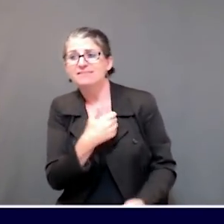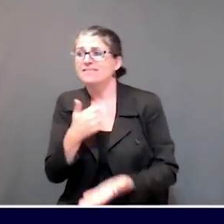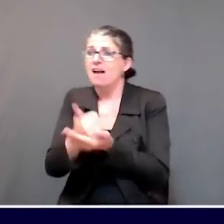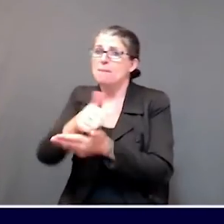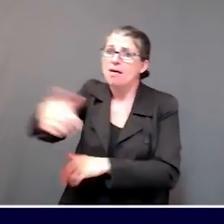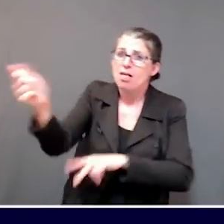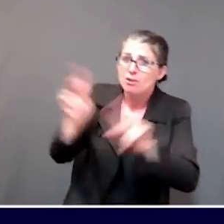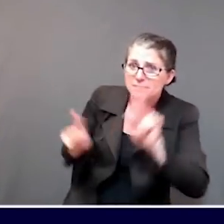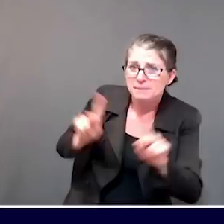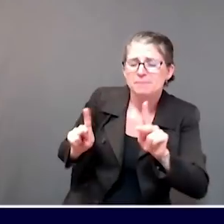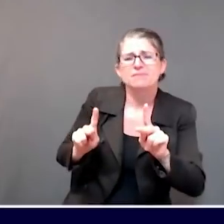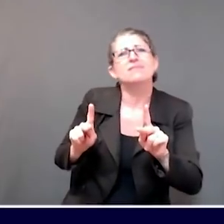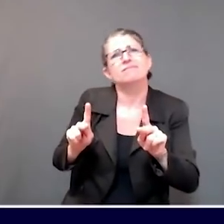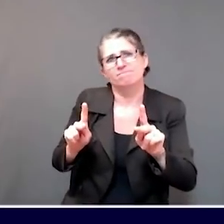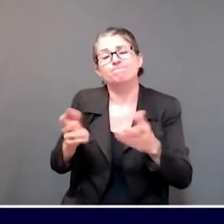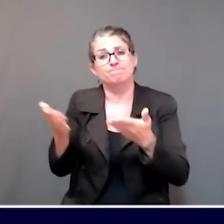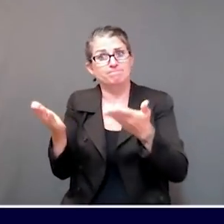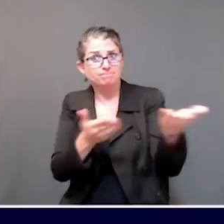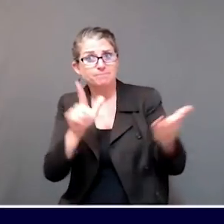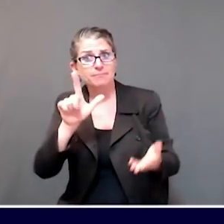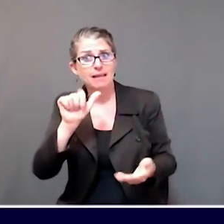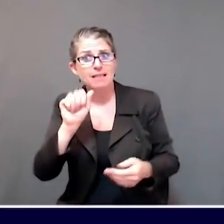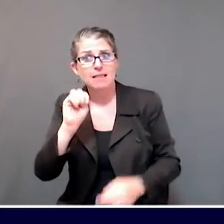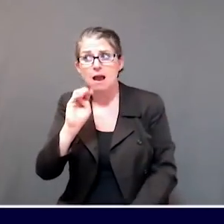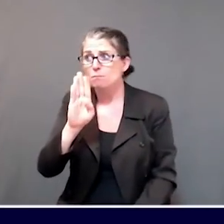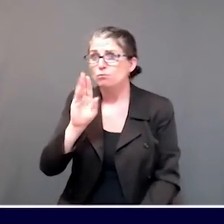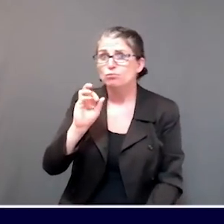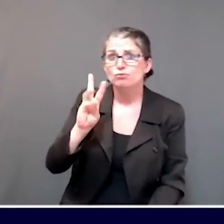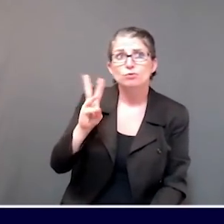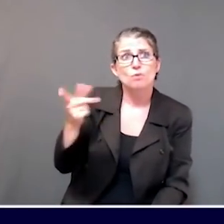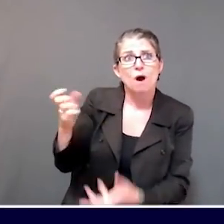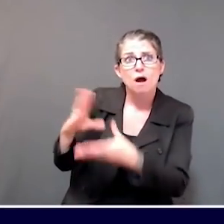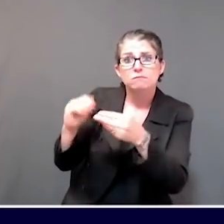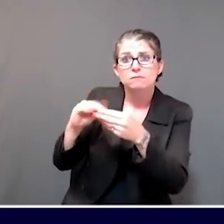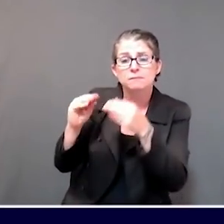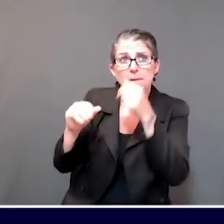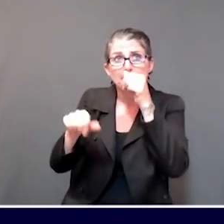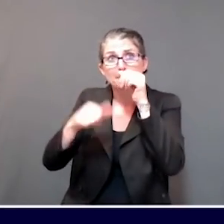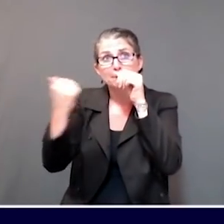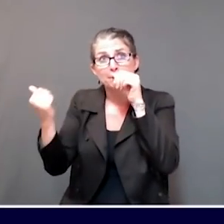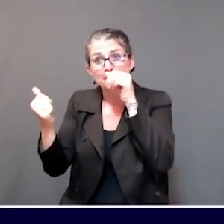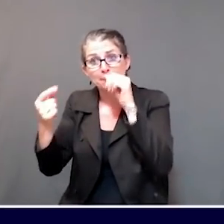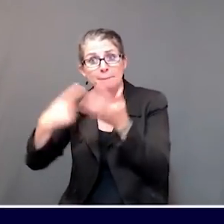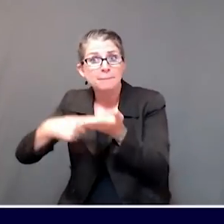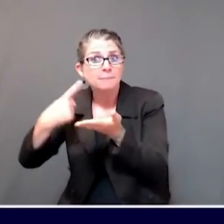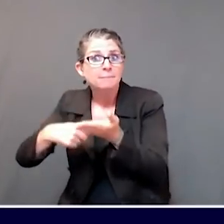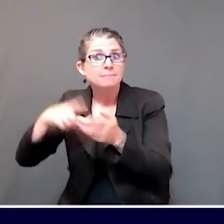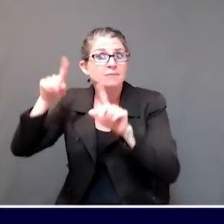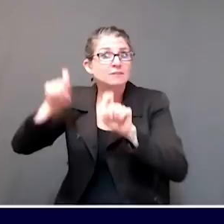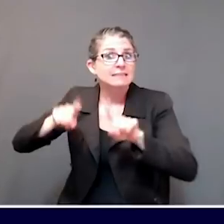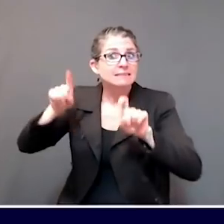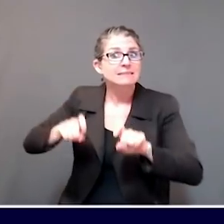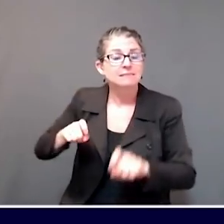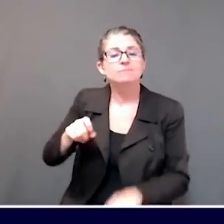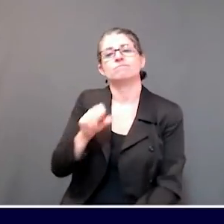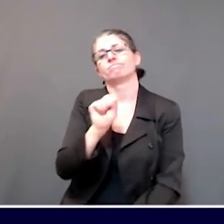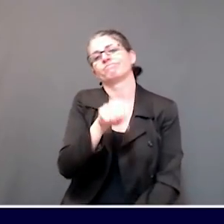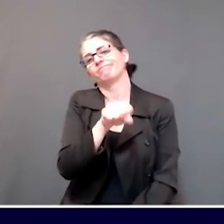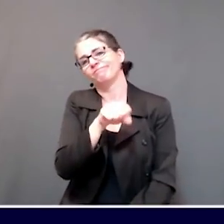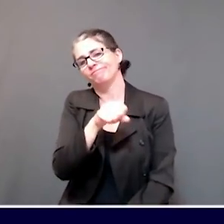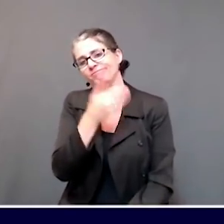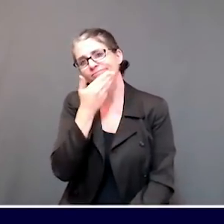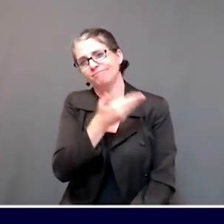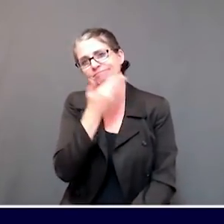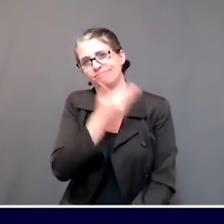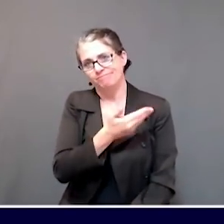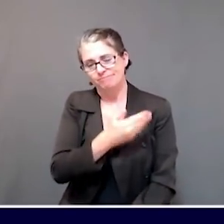comments or updates for us on swab and sand and testing sites? I do. Thank you, Governor. We